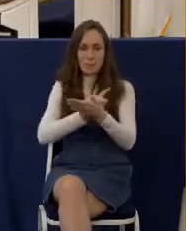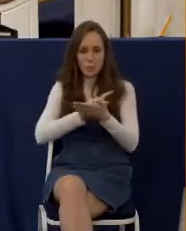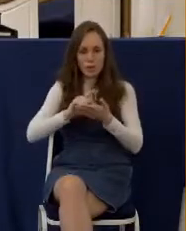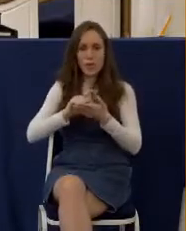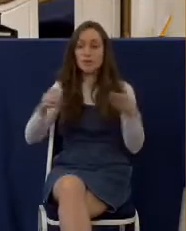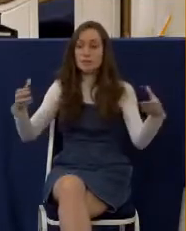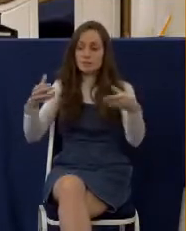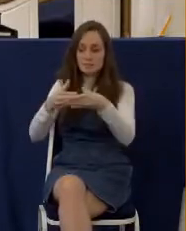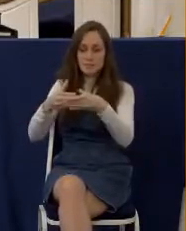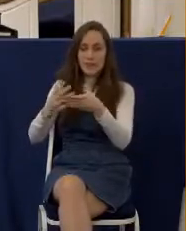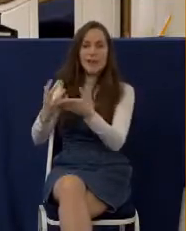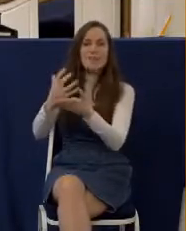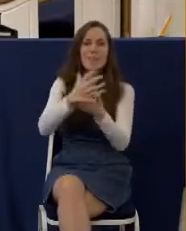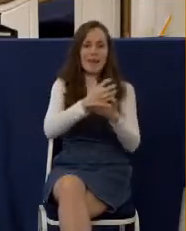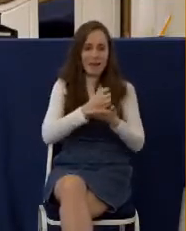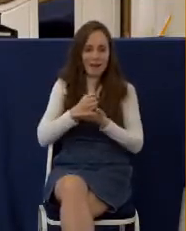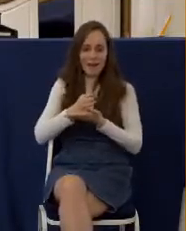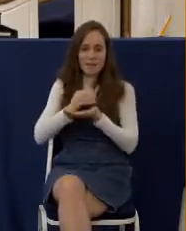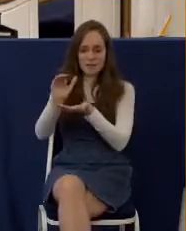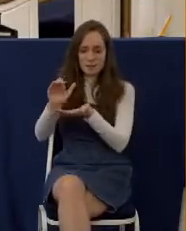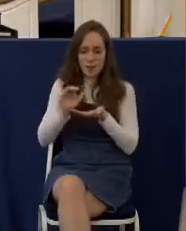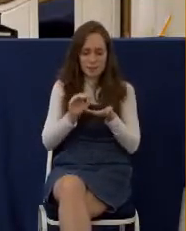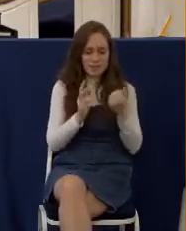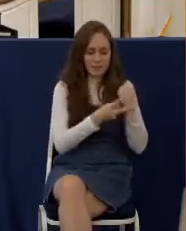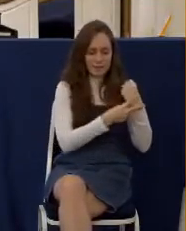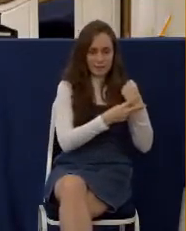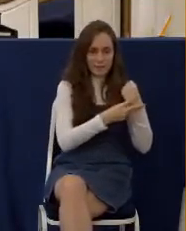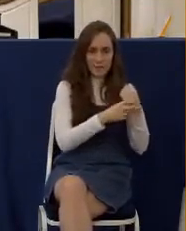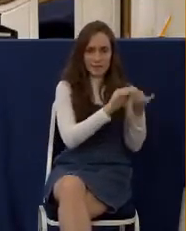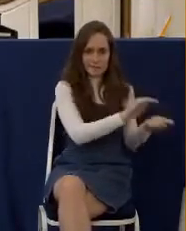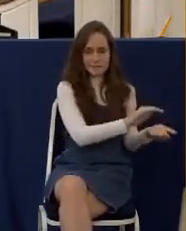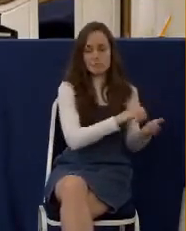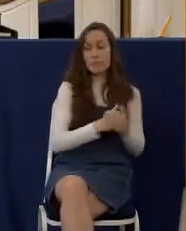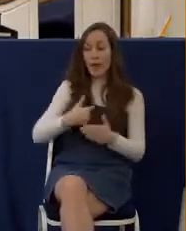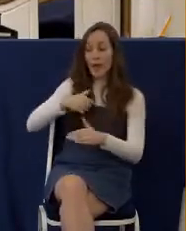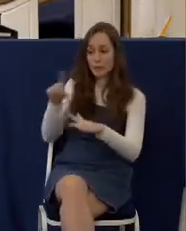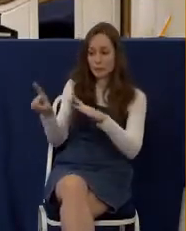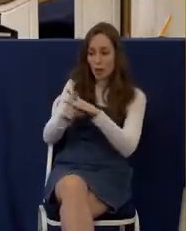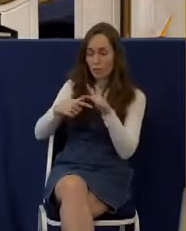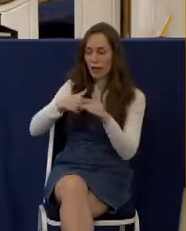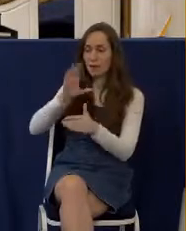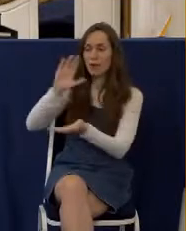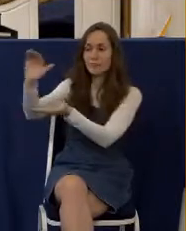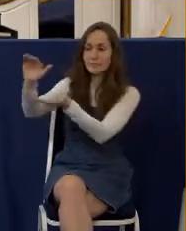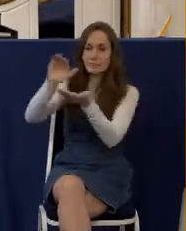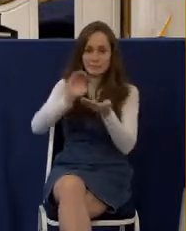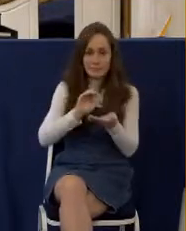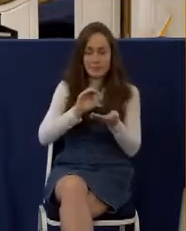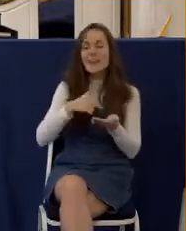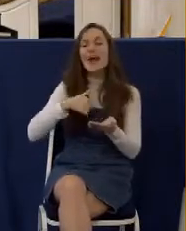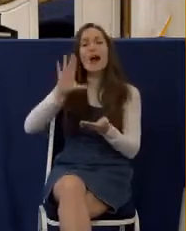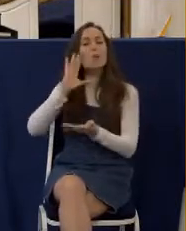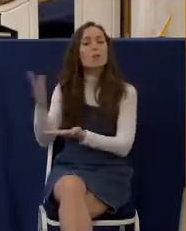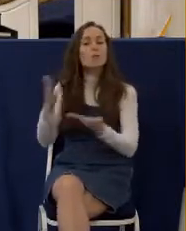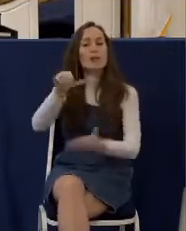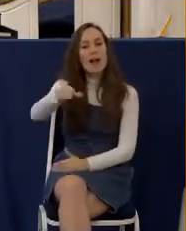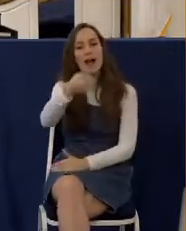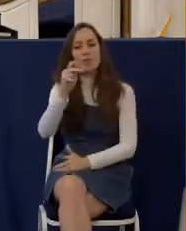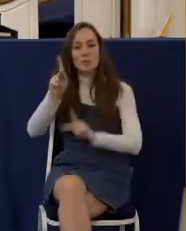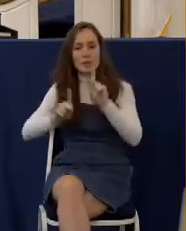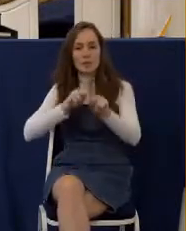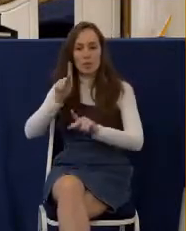take up that collection, set it aside so that when I come, I'll take it, and I will take people that you appoint with me for